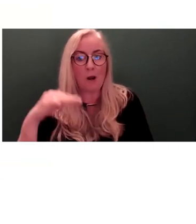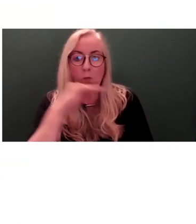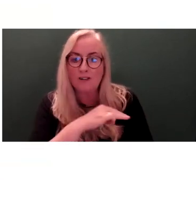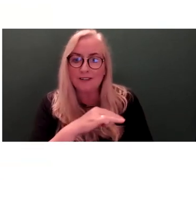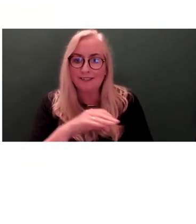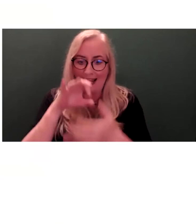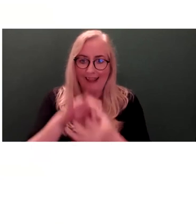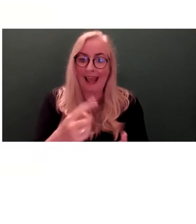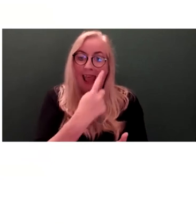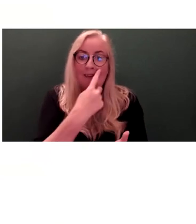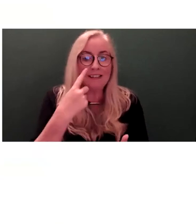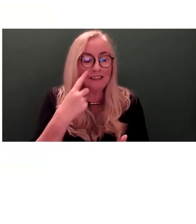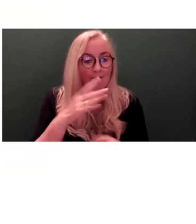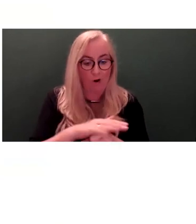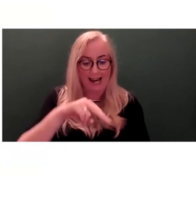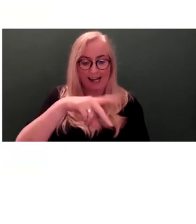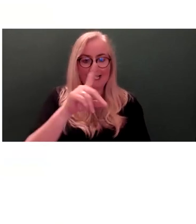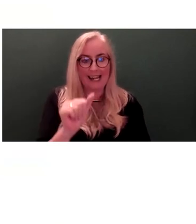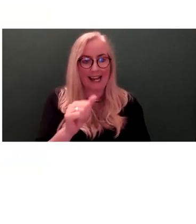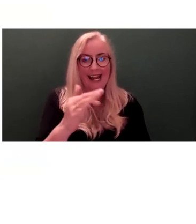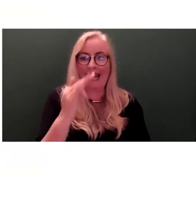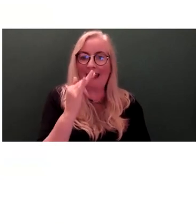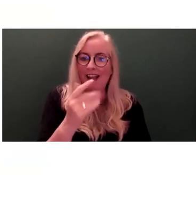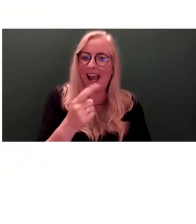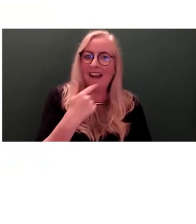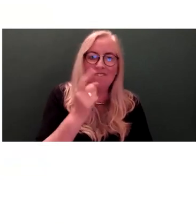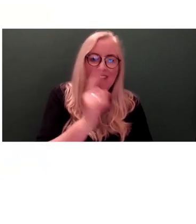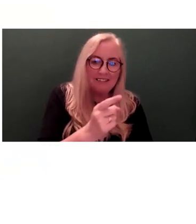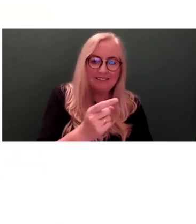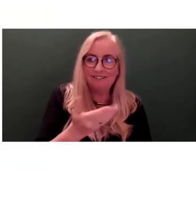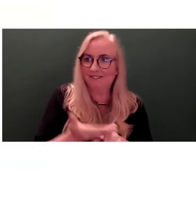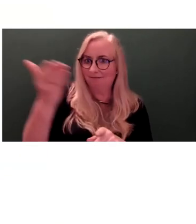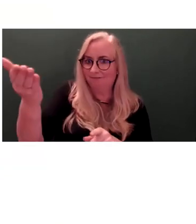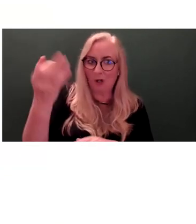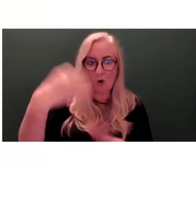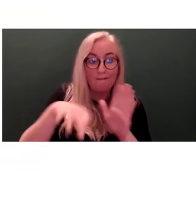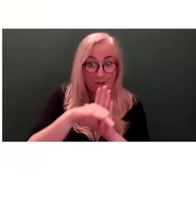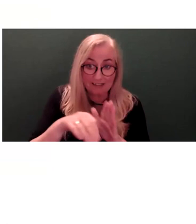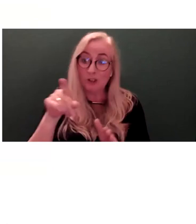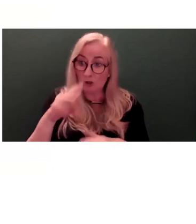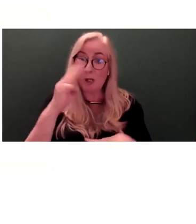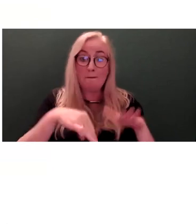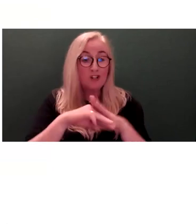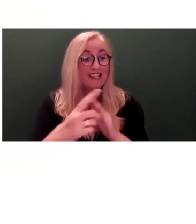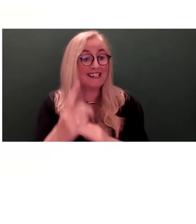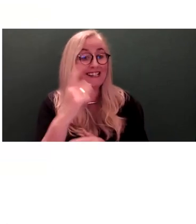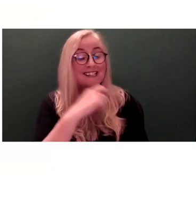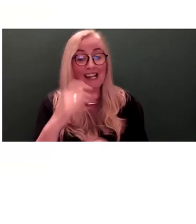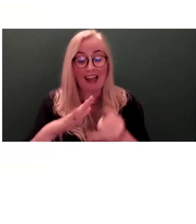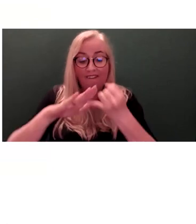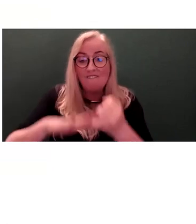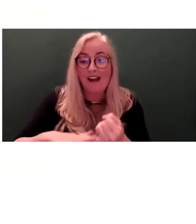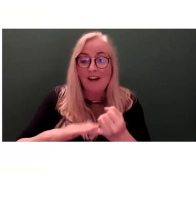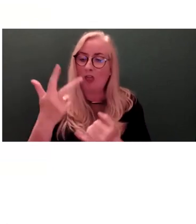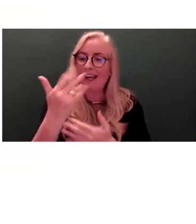NDA uses to inform its advice and guidance to government. As the Minister said, the final three-year action